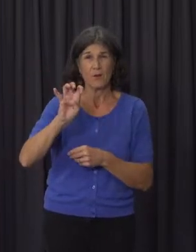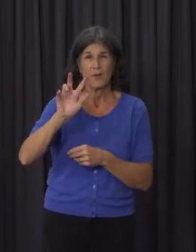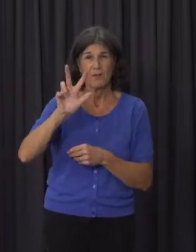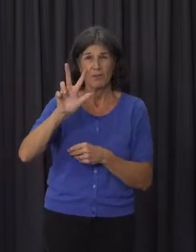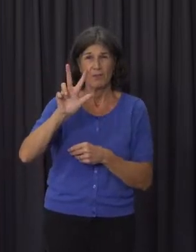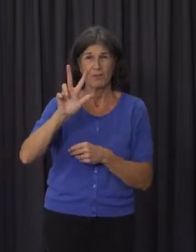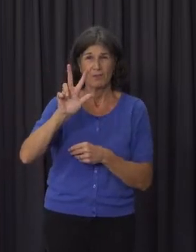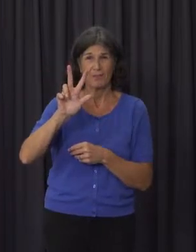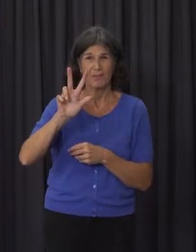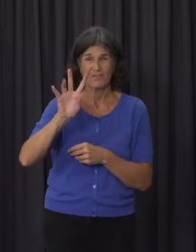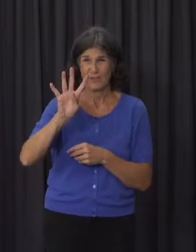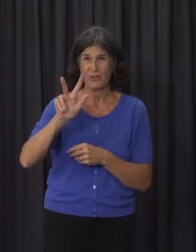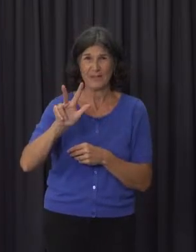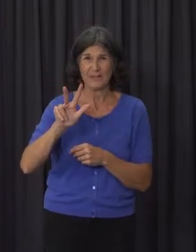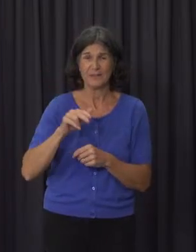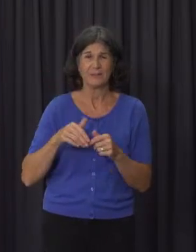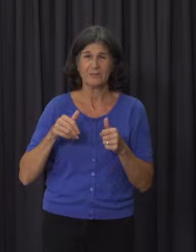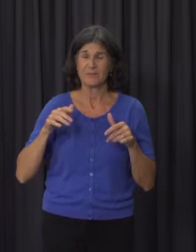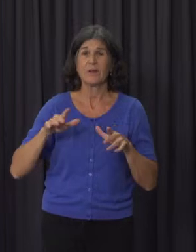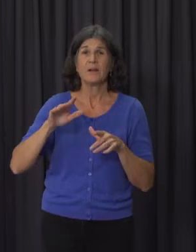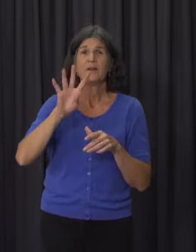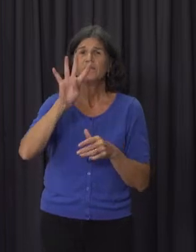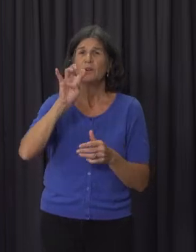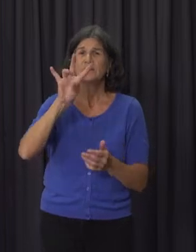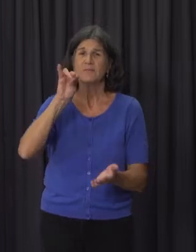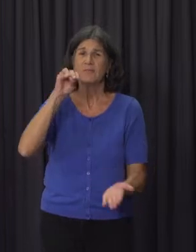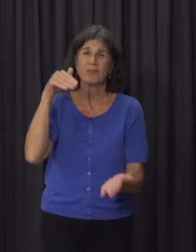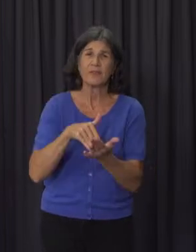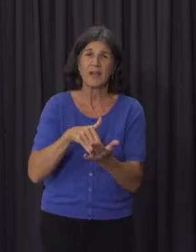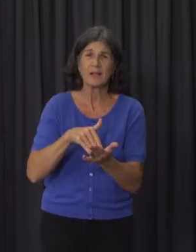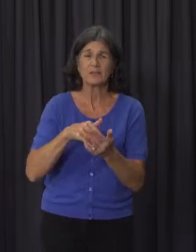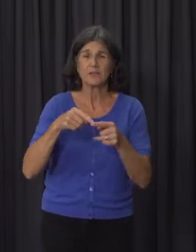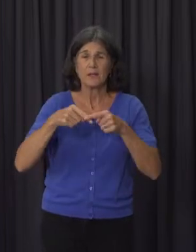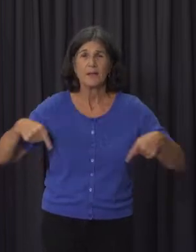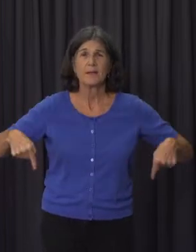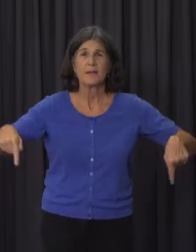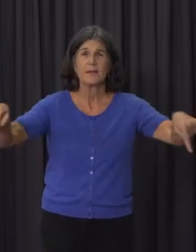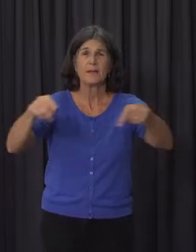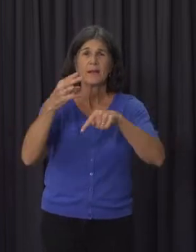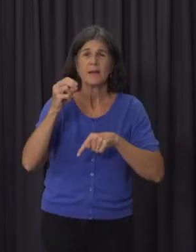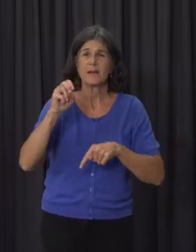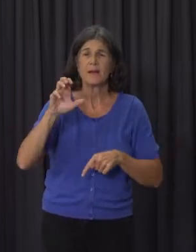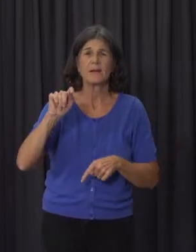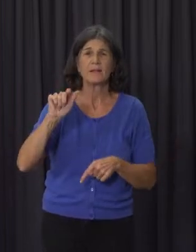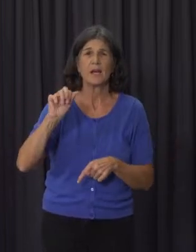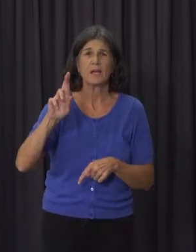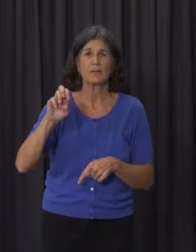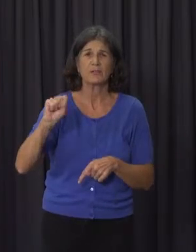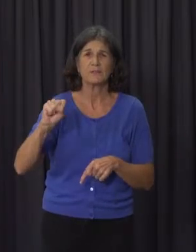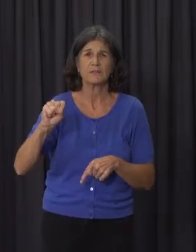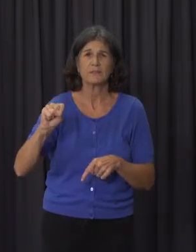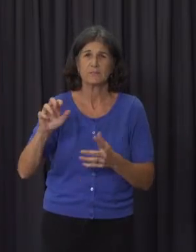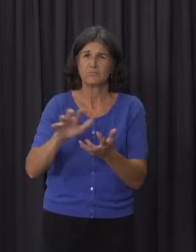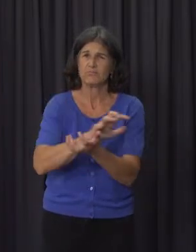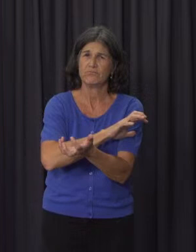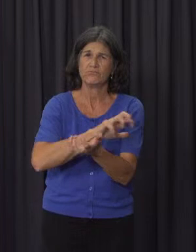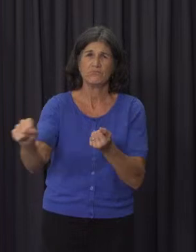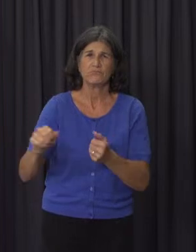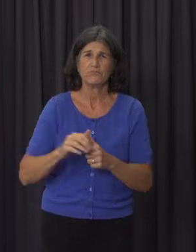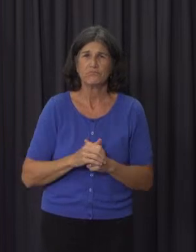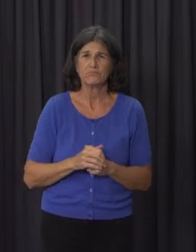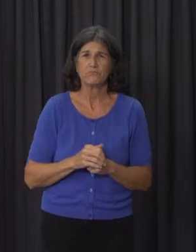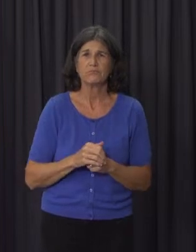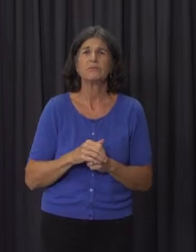get up-to-date numbers by accessing our interactive map on the Alberta Wildfire Status page. We are expecting hot and